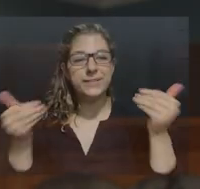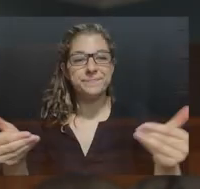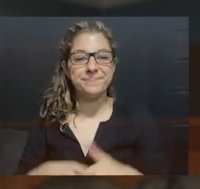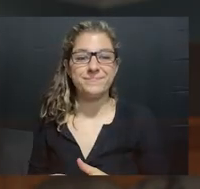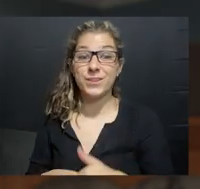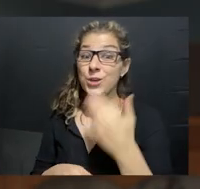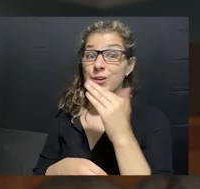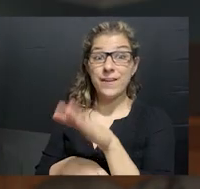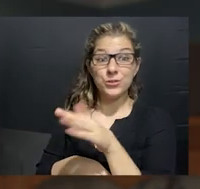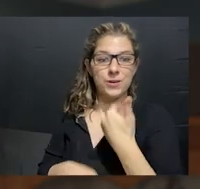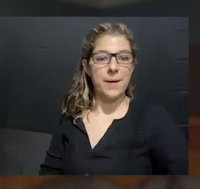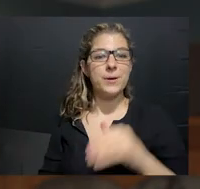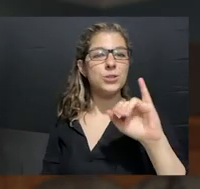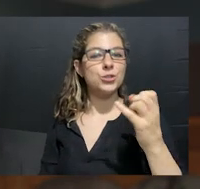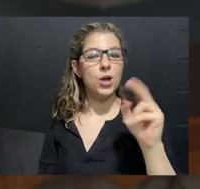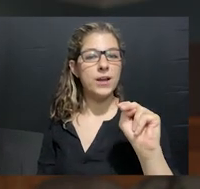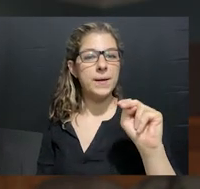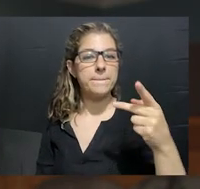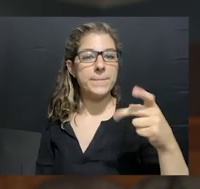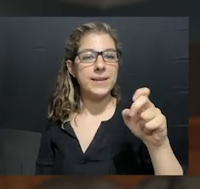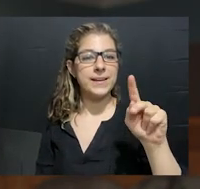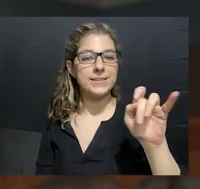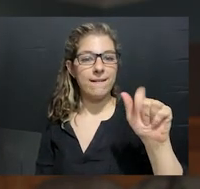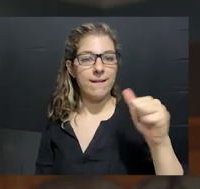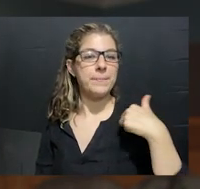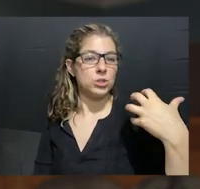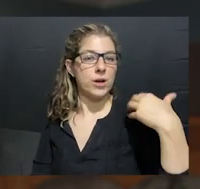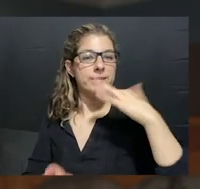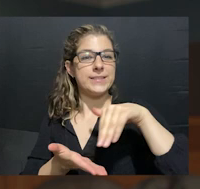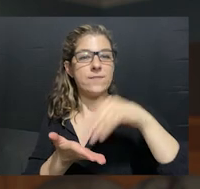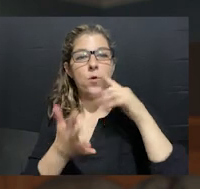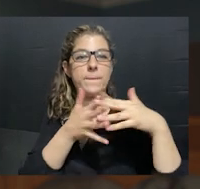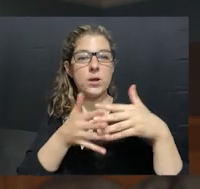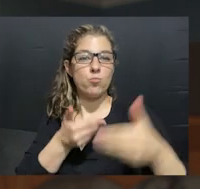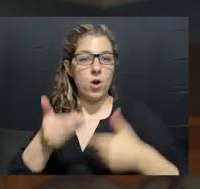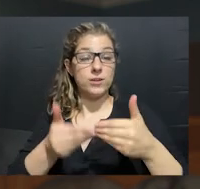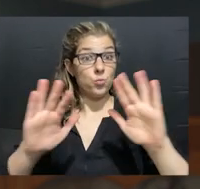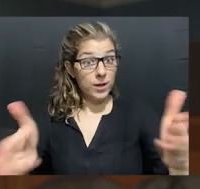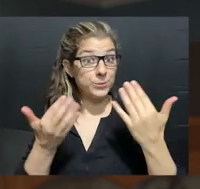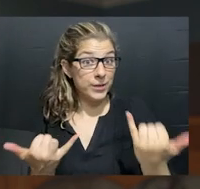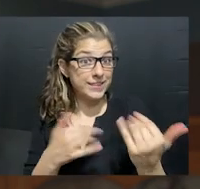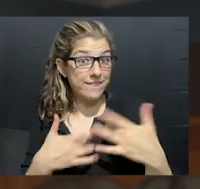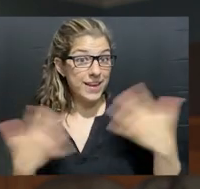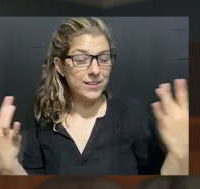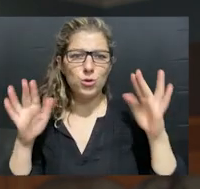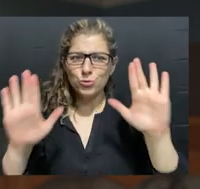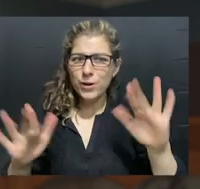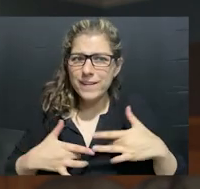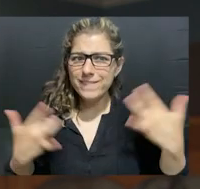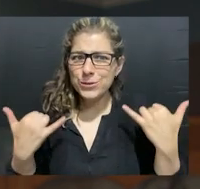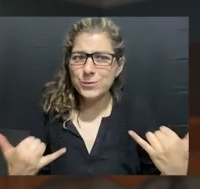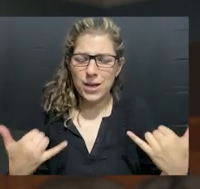Good afternoon. I'm John Podesta, the chair of the Center for American Progress. Welcome to today's event, and what a great event we